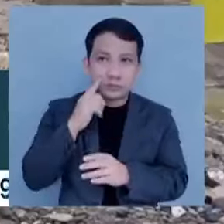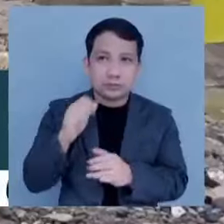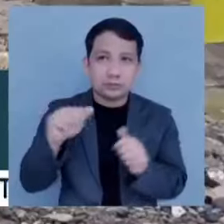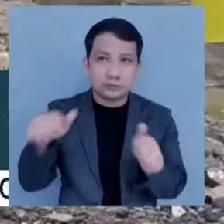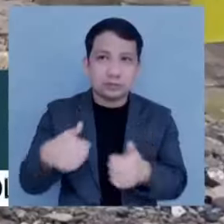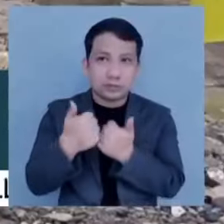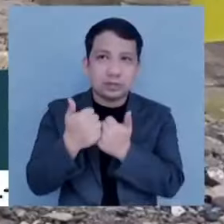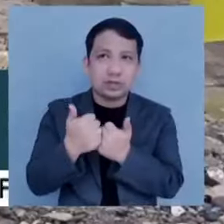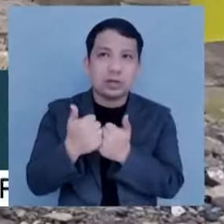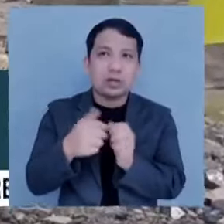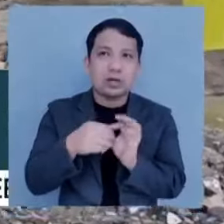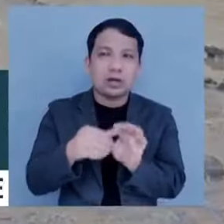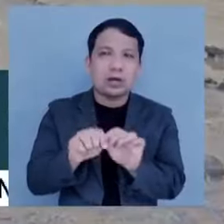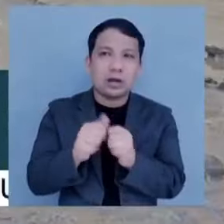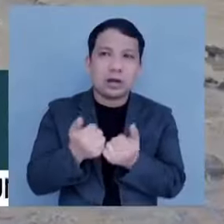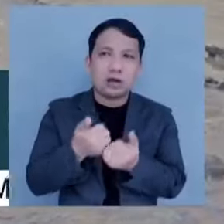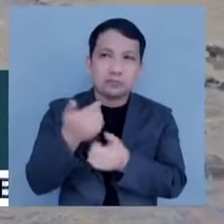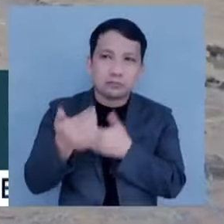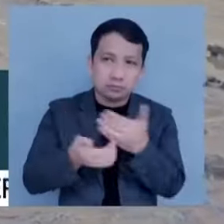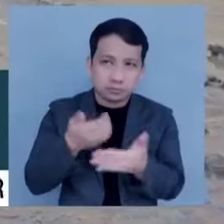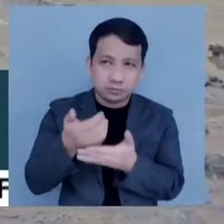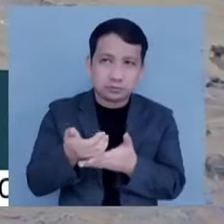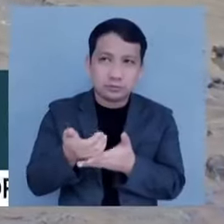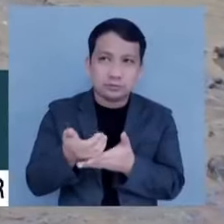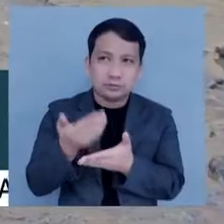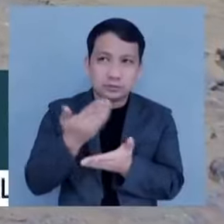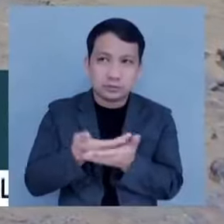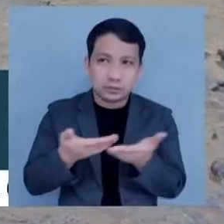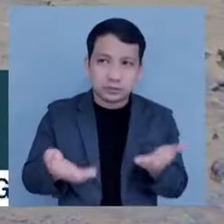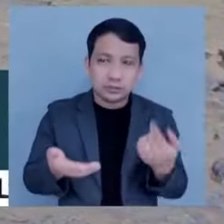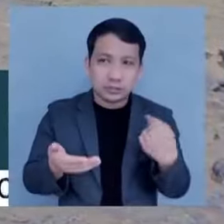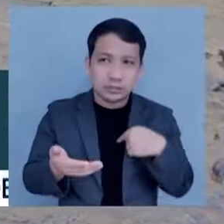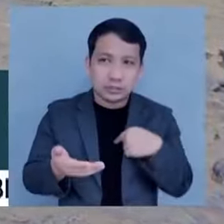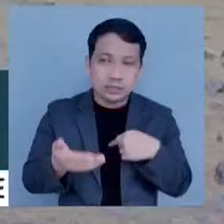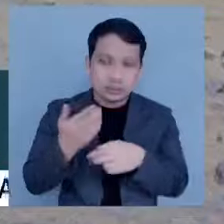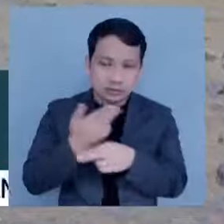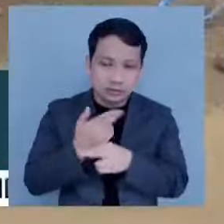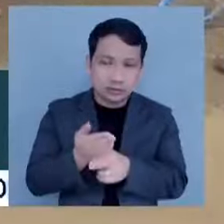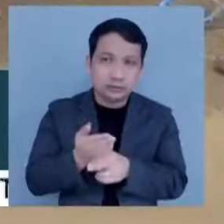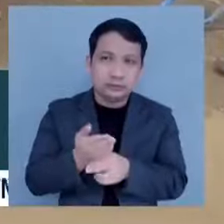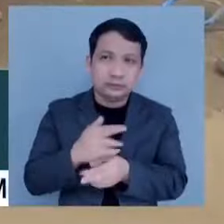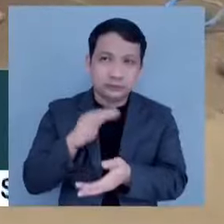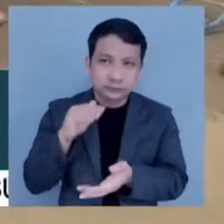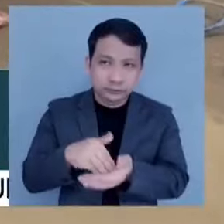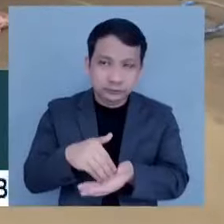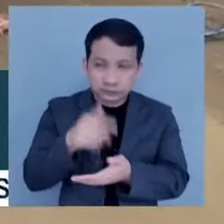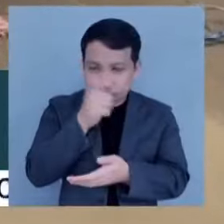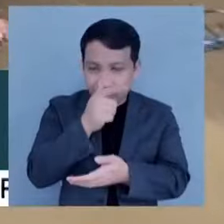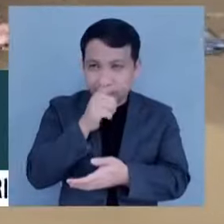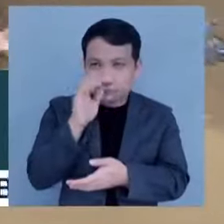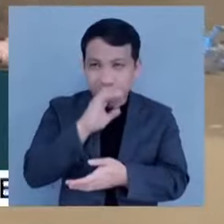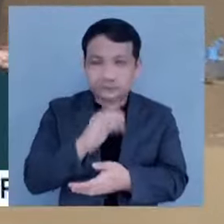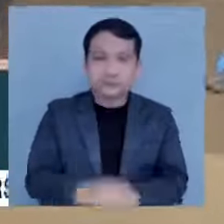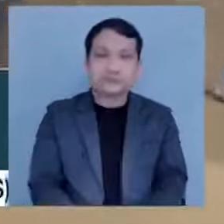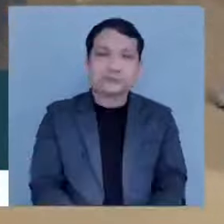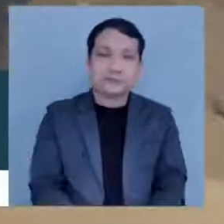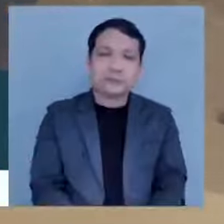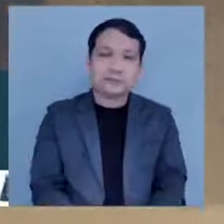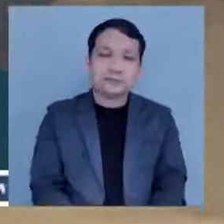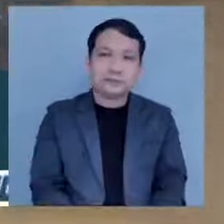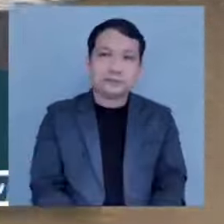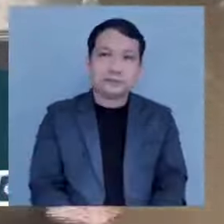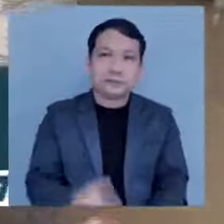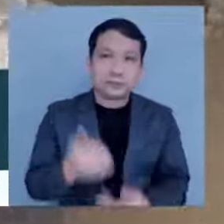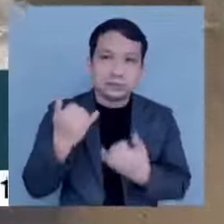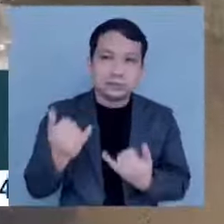be how to process as much goods out of our repacking center in Luzon and in Cebu. Like for now, we